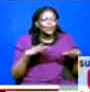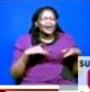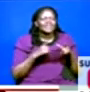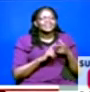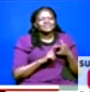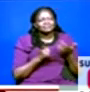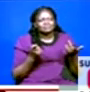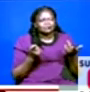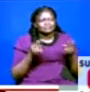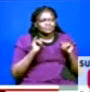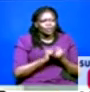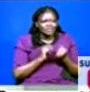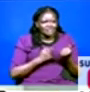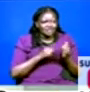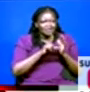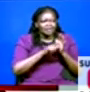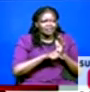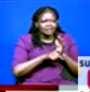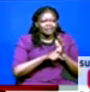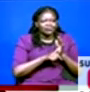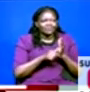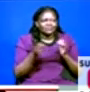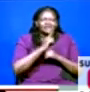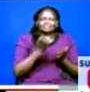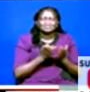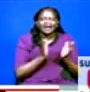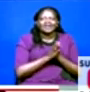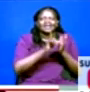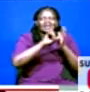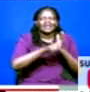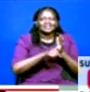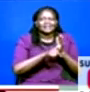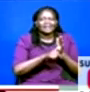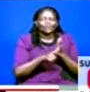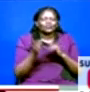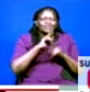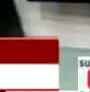Do stay with us when we come back. The day's business plus later on, a look at the day's sports. Stay with us.